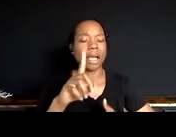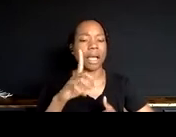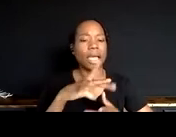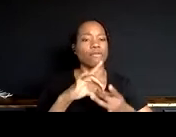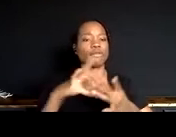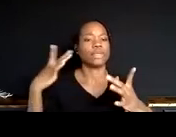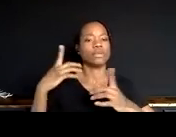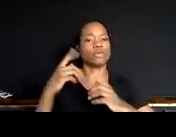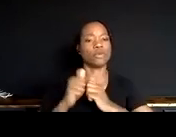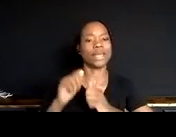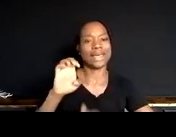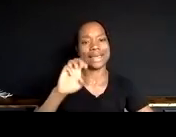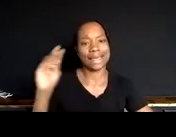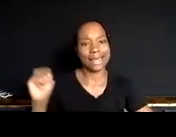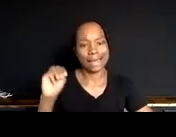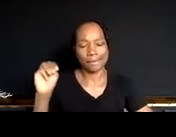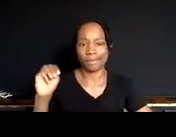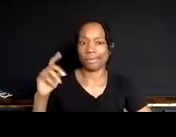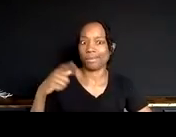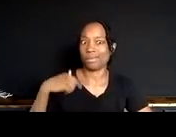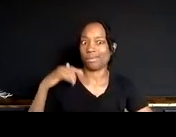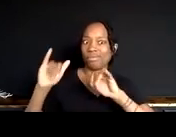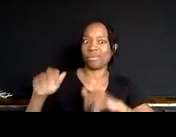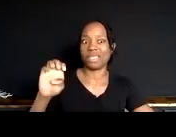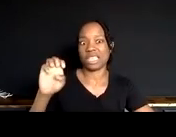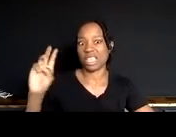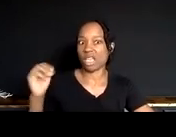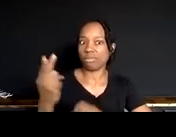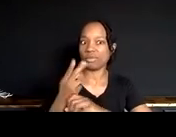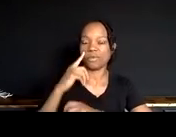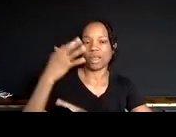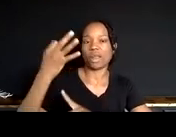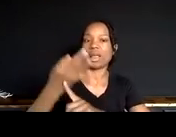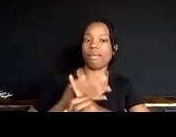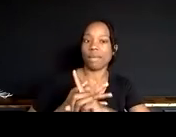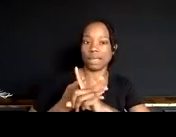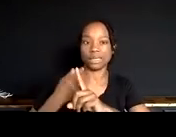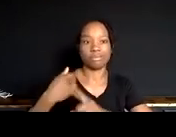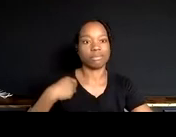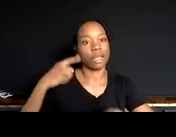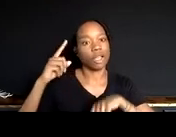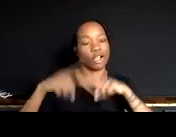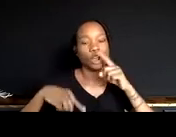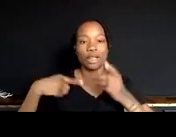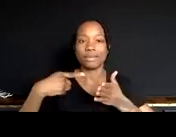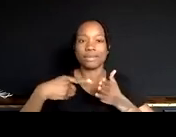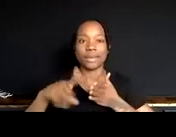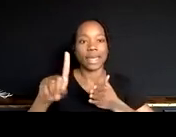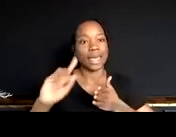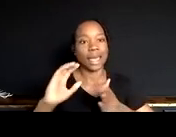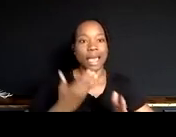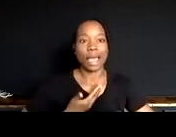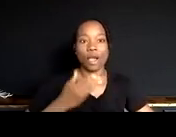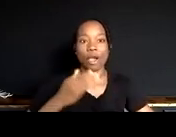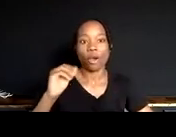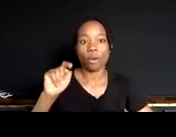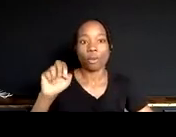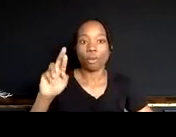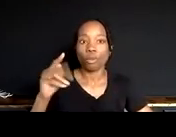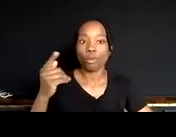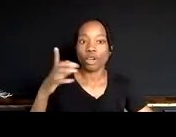on electronic monitoring for 9 months. I was not able to pay the mortgage because I